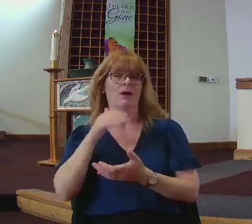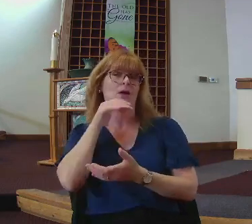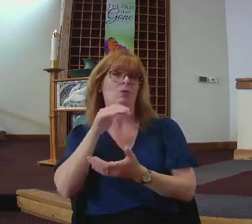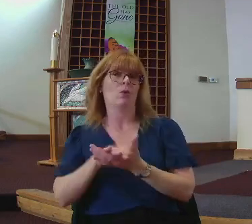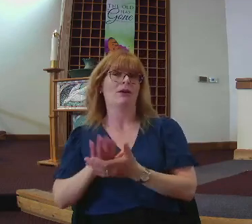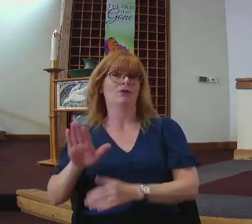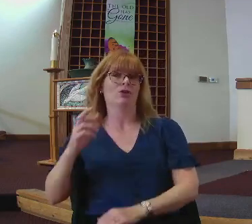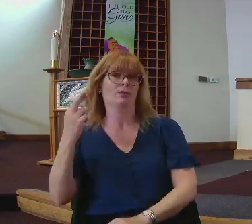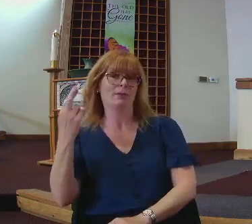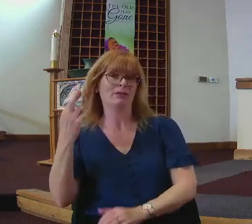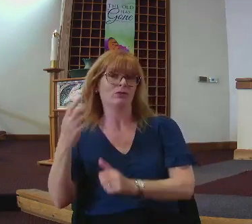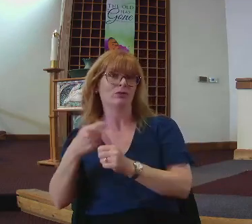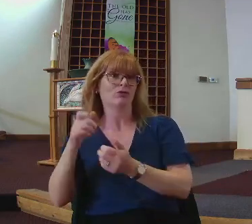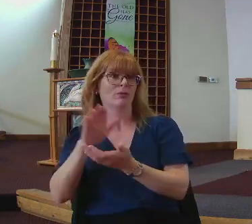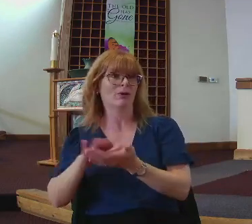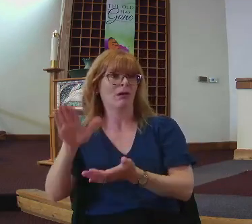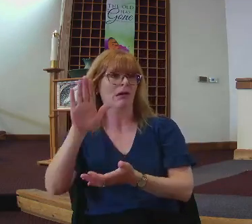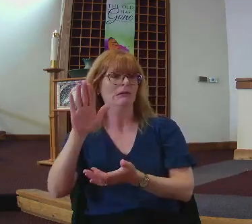is, how do you say that?